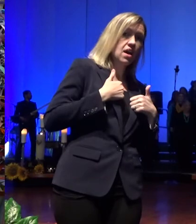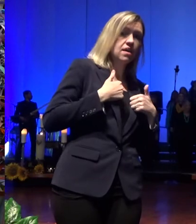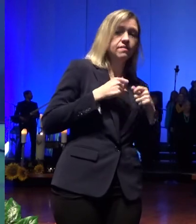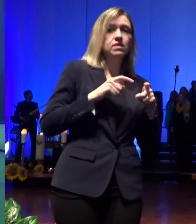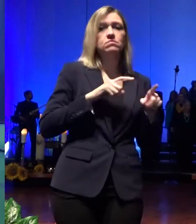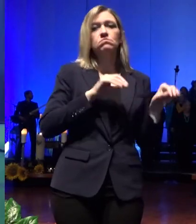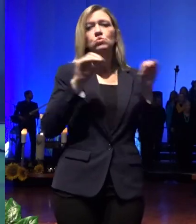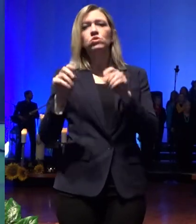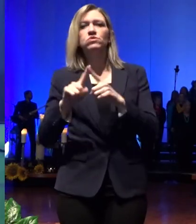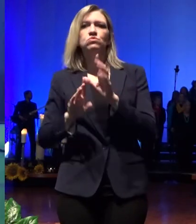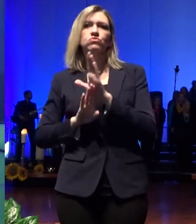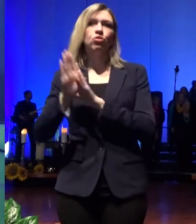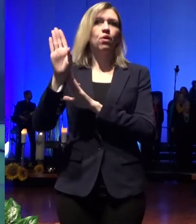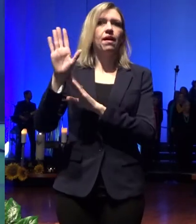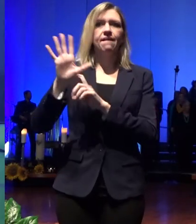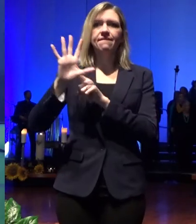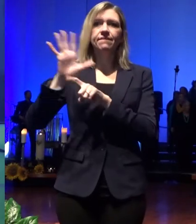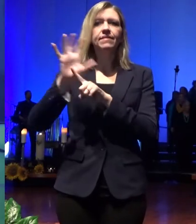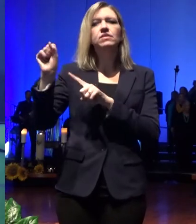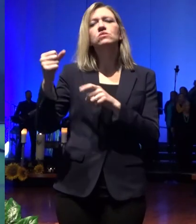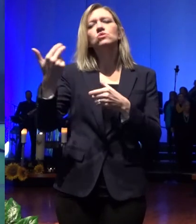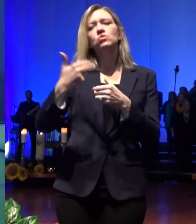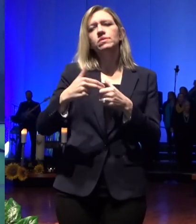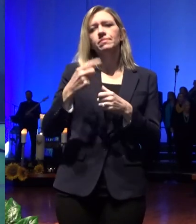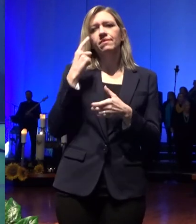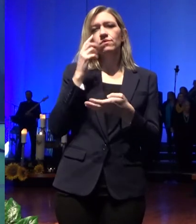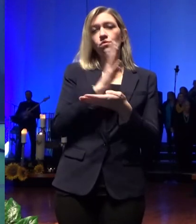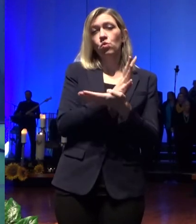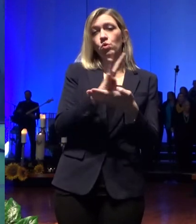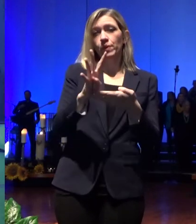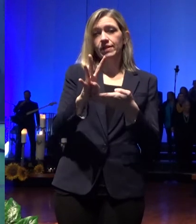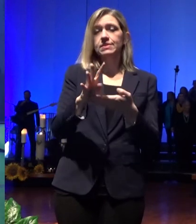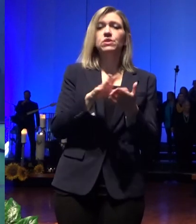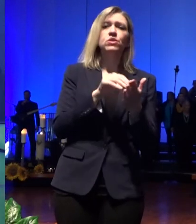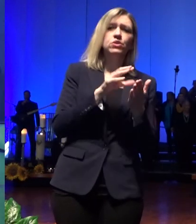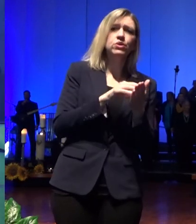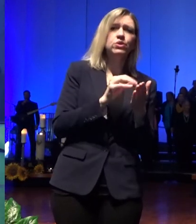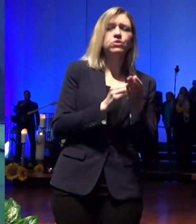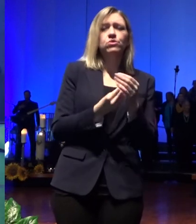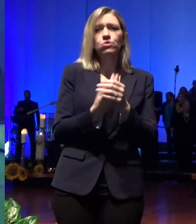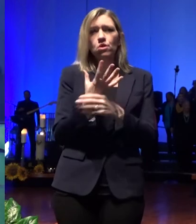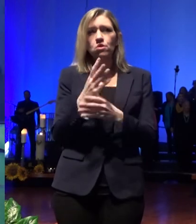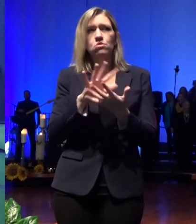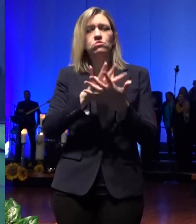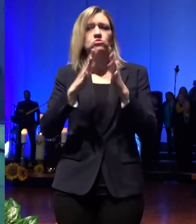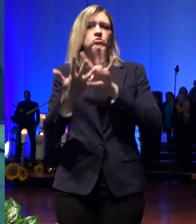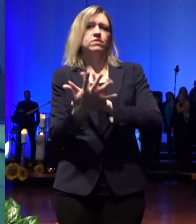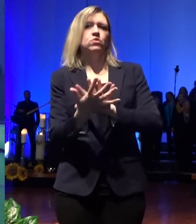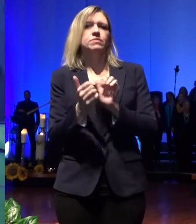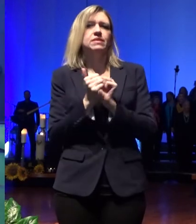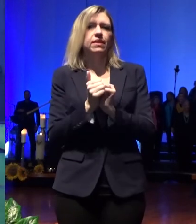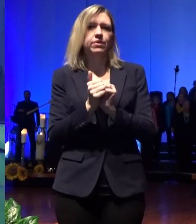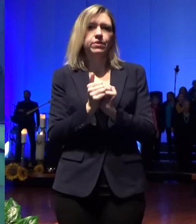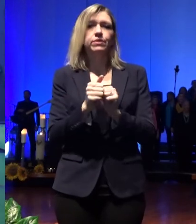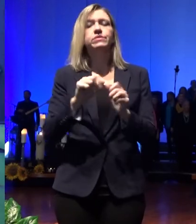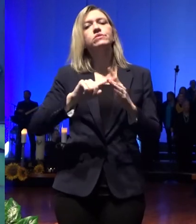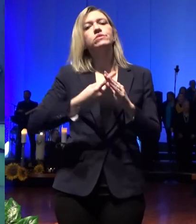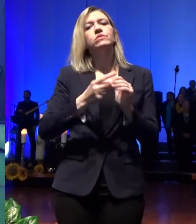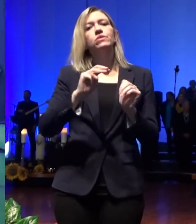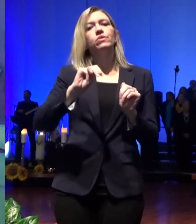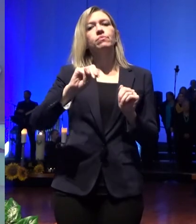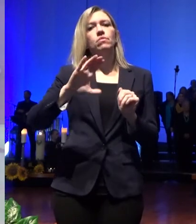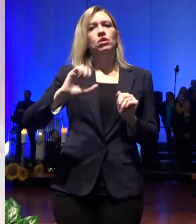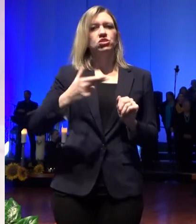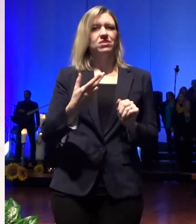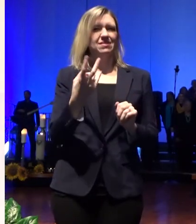thriving. So join me for 4 weeks as we learn, grow, and transform together. Class begins Thursday, March 17th.